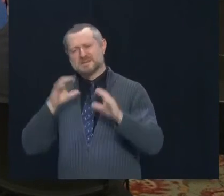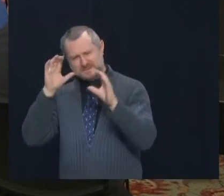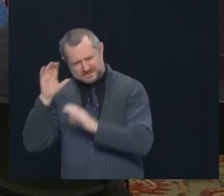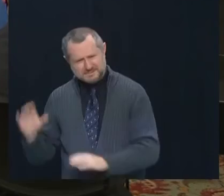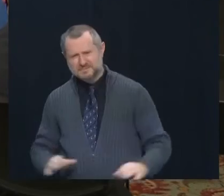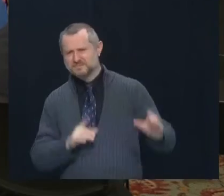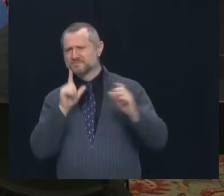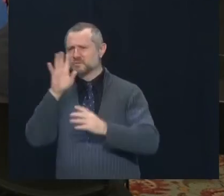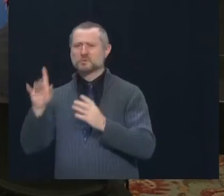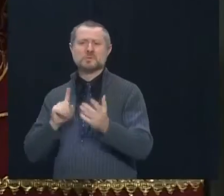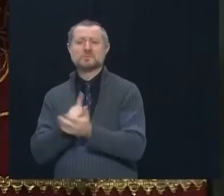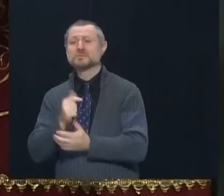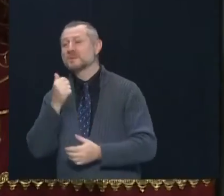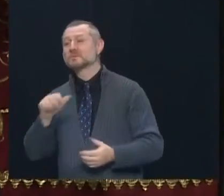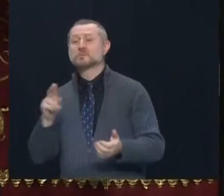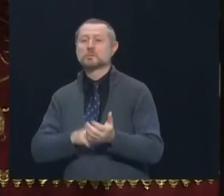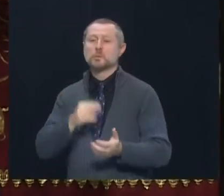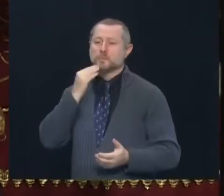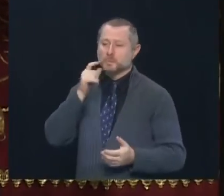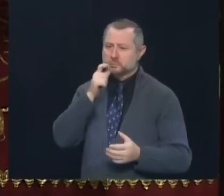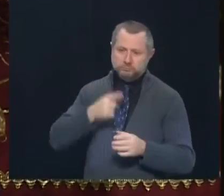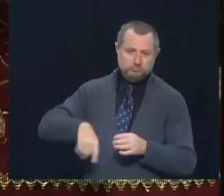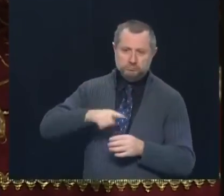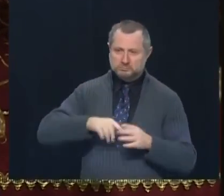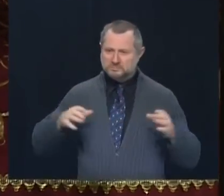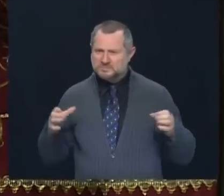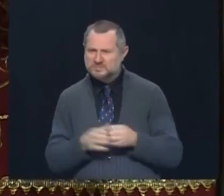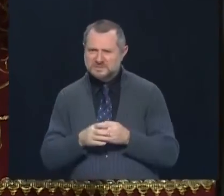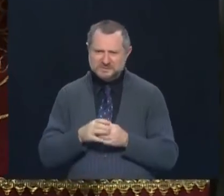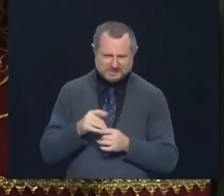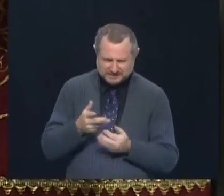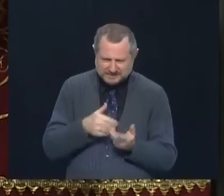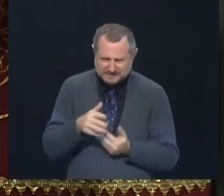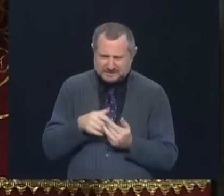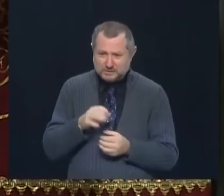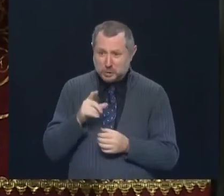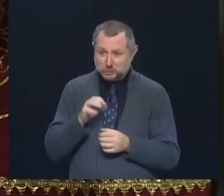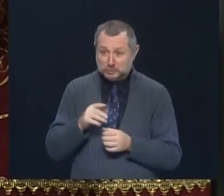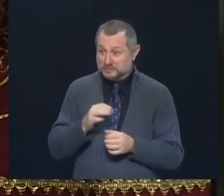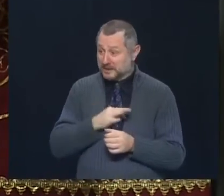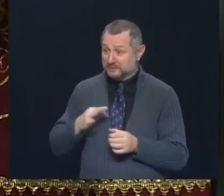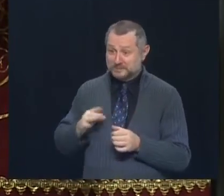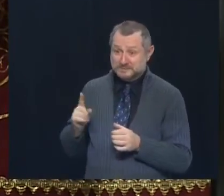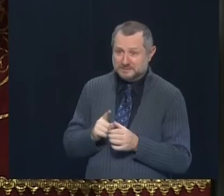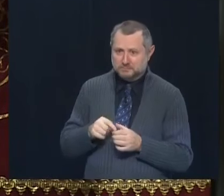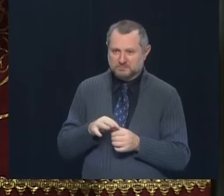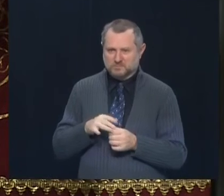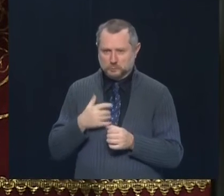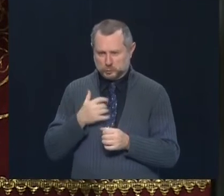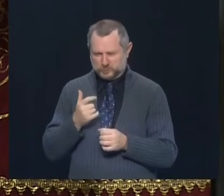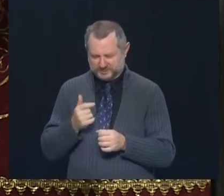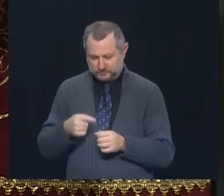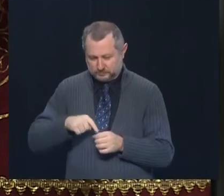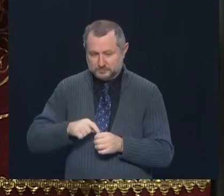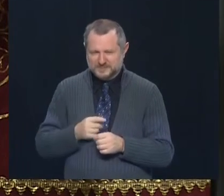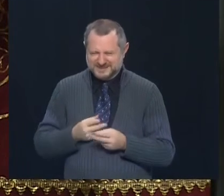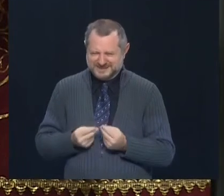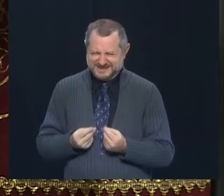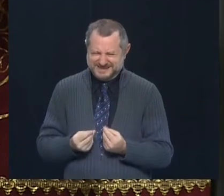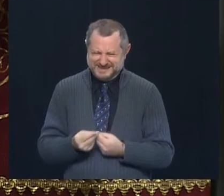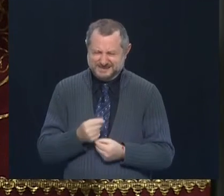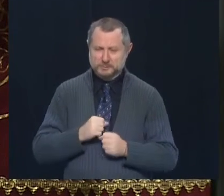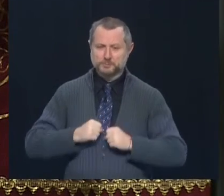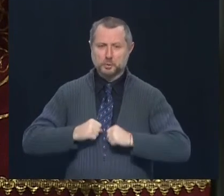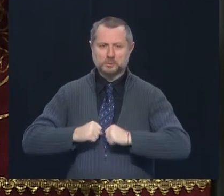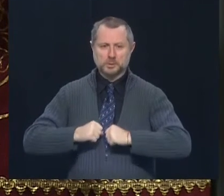someone comes in to a nursing home, a staff member, and brings it in, we want to be sure that all of those residents are protected, even if there was no one in